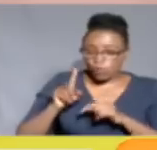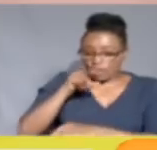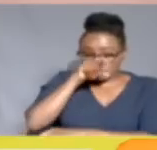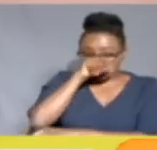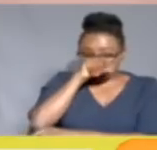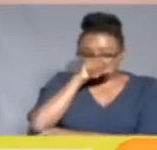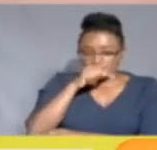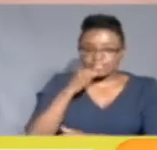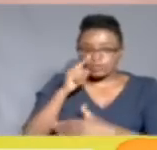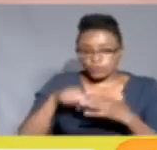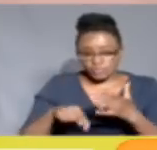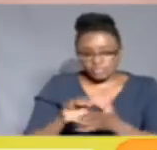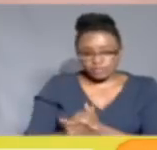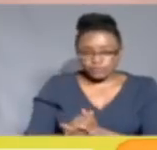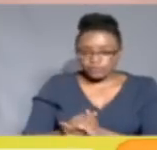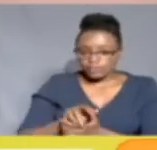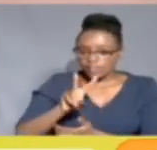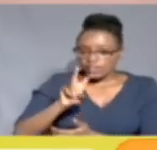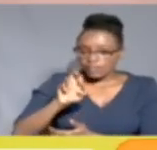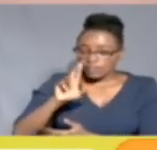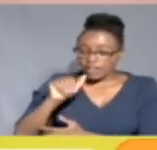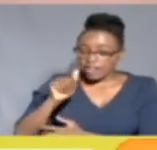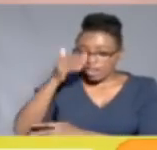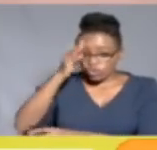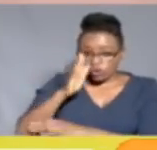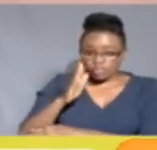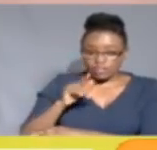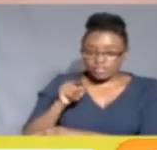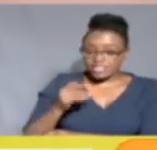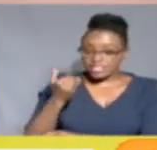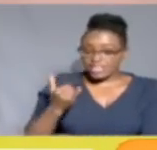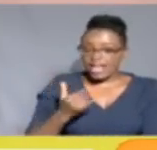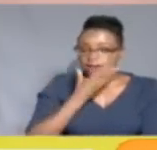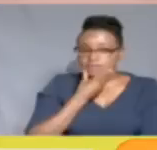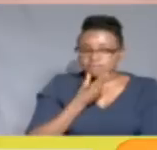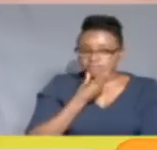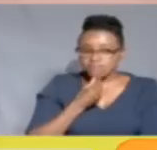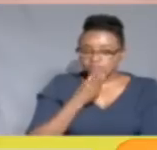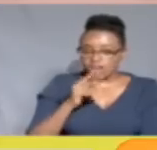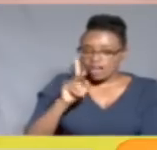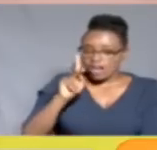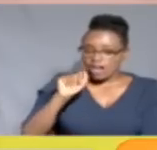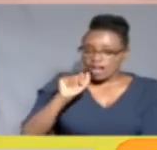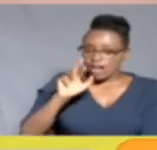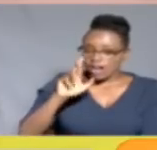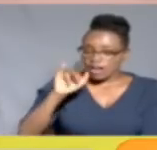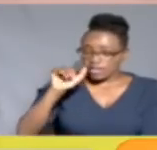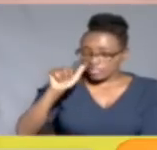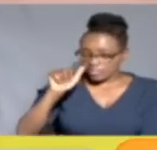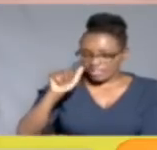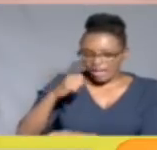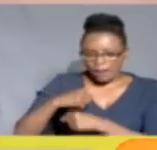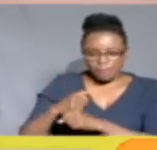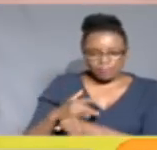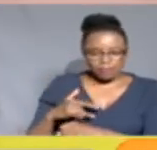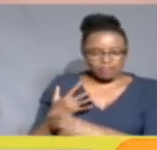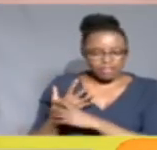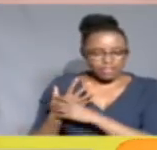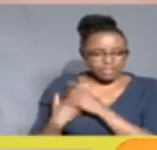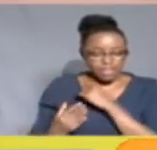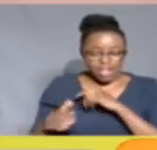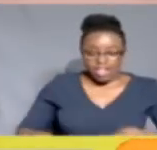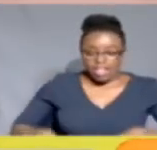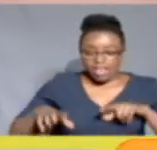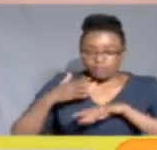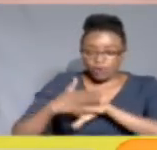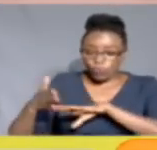Twitter. Vera saying, my God, the story of this young man, Carissa there, broke my heart that his life was